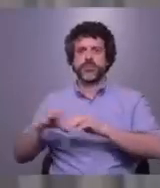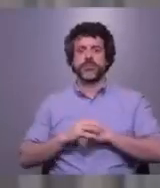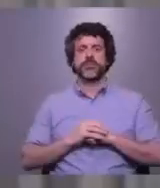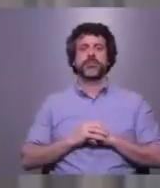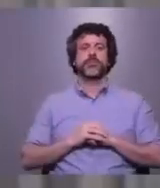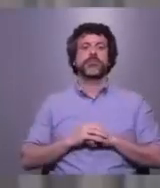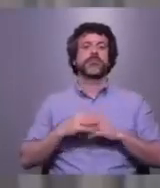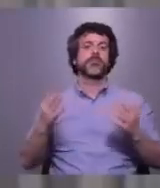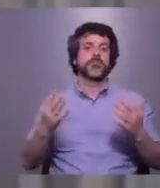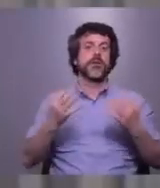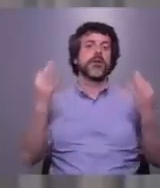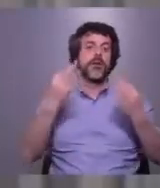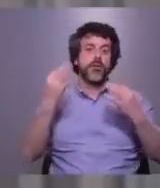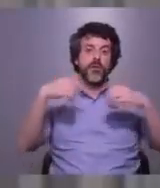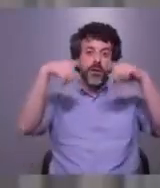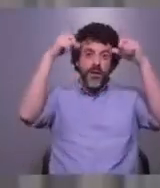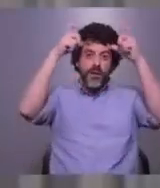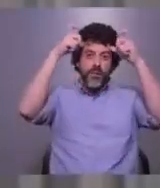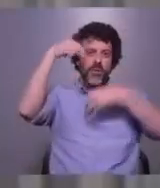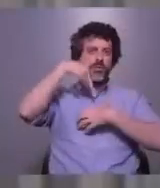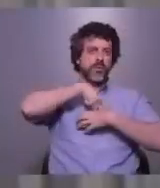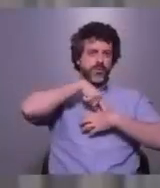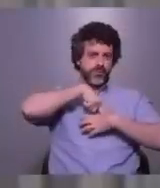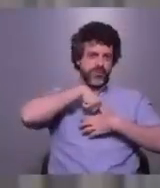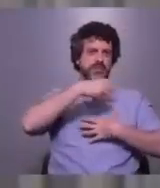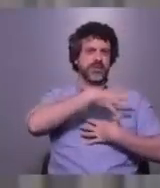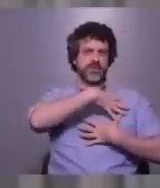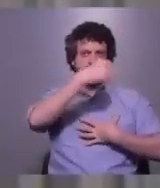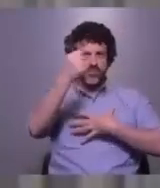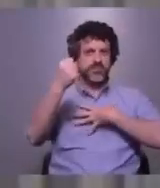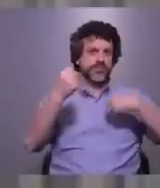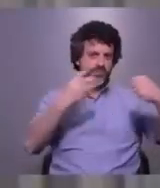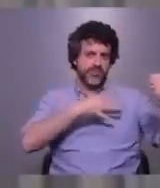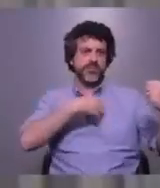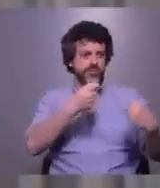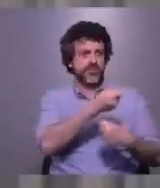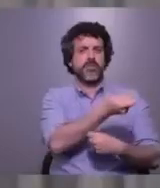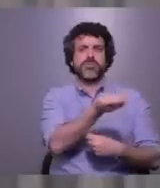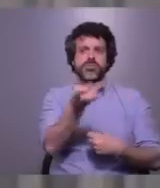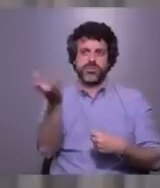The 12 drove out many demons